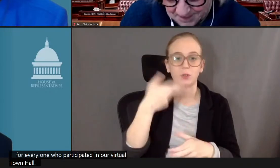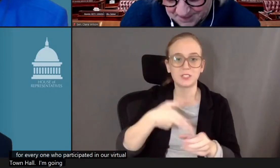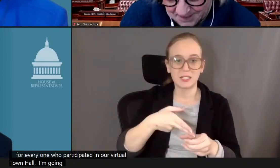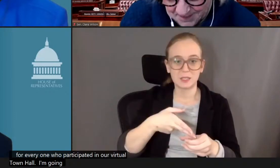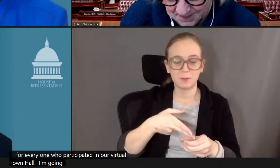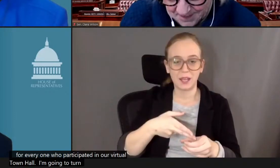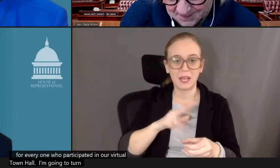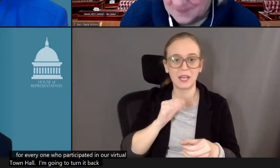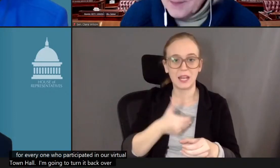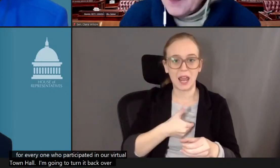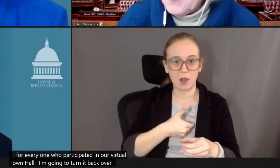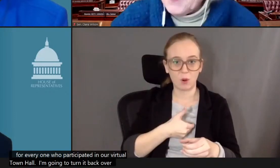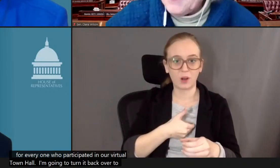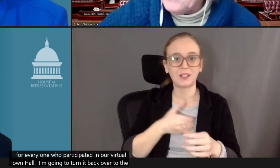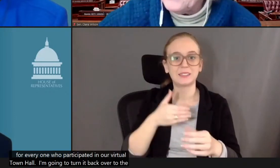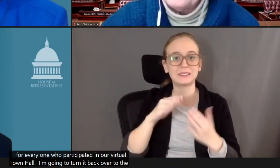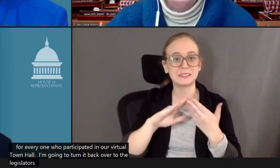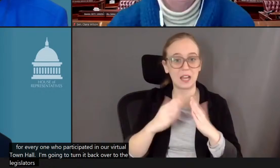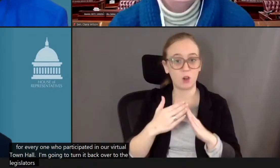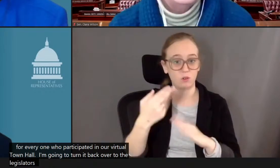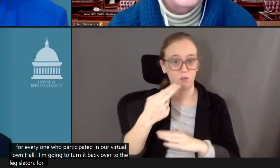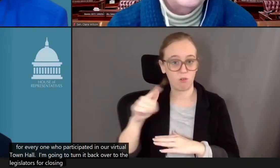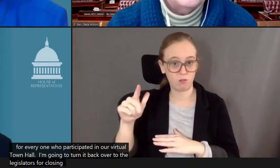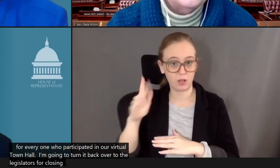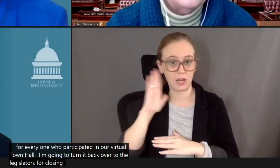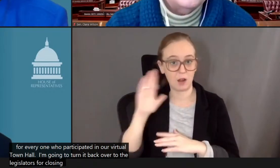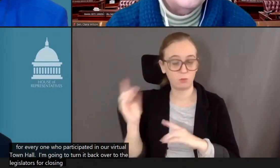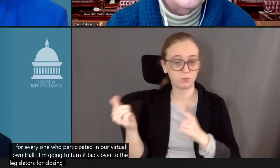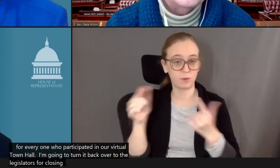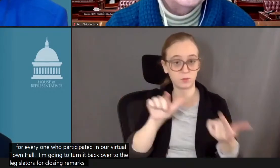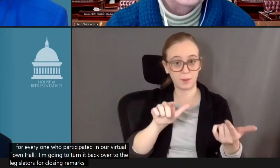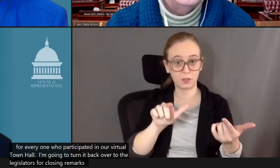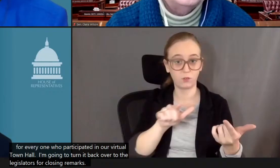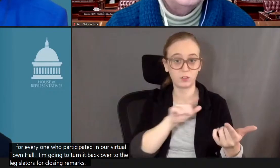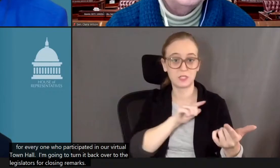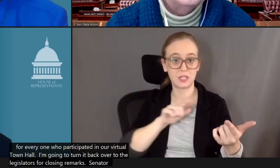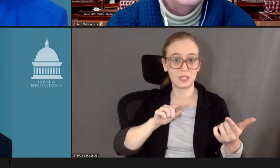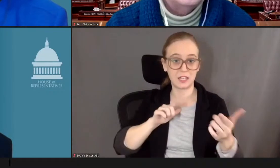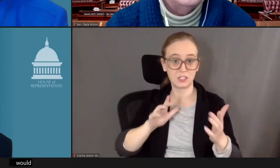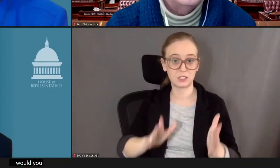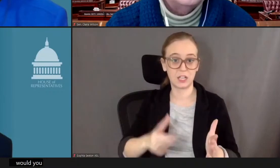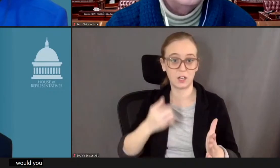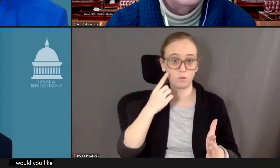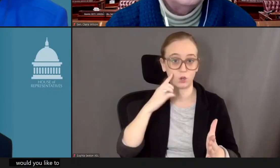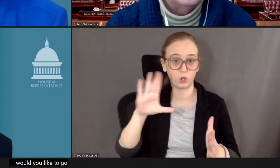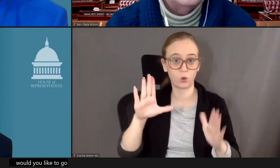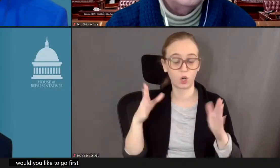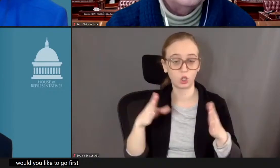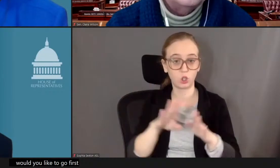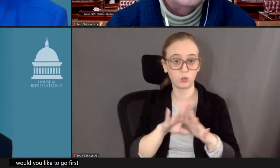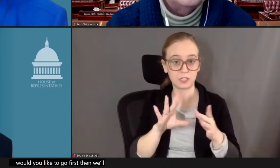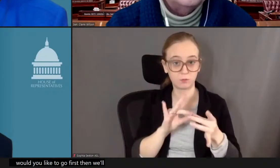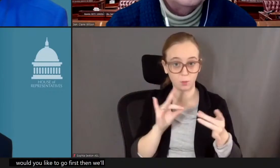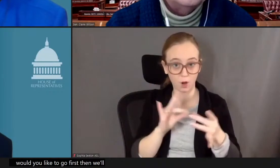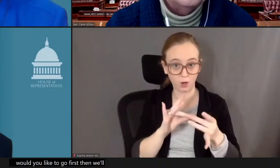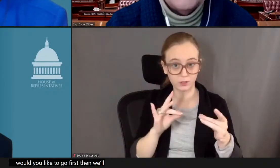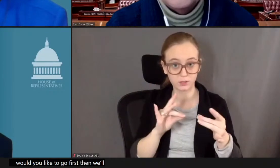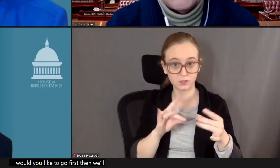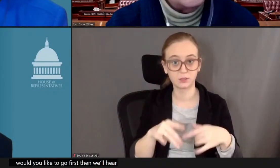over to the legislators for closing remarks. Senator Wilson, would you like to go first, and then we'll hear from Reps Johnson and